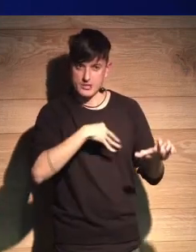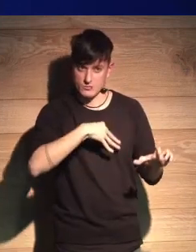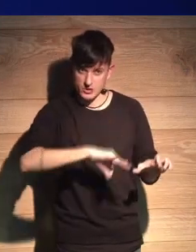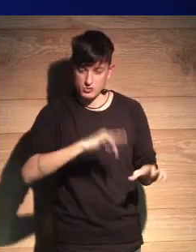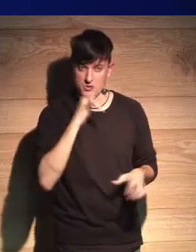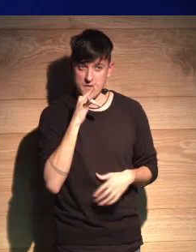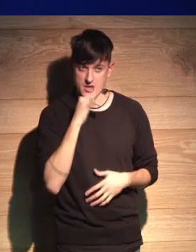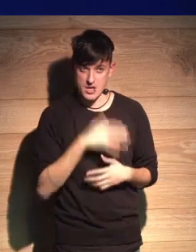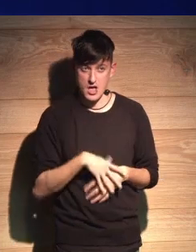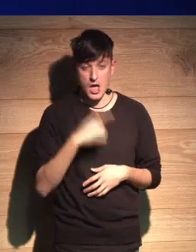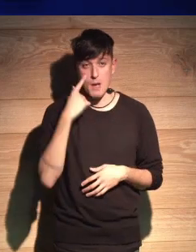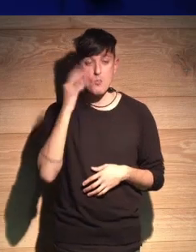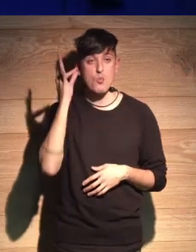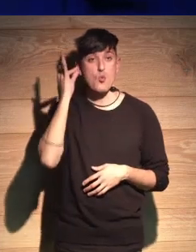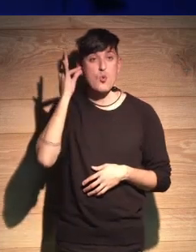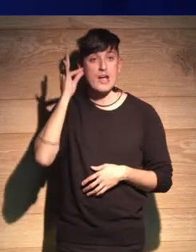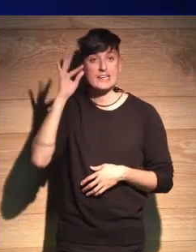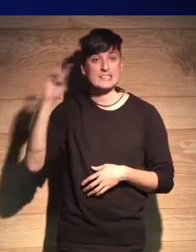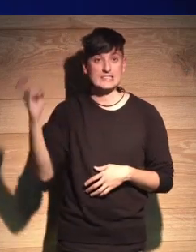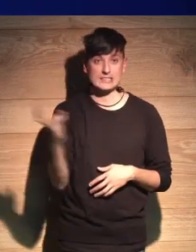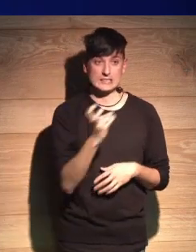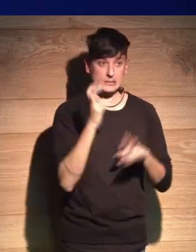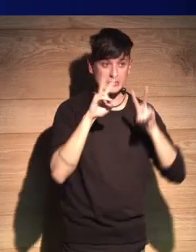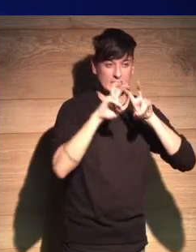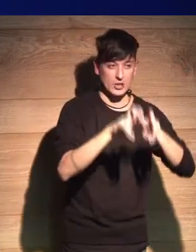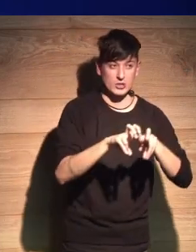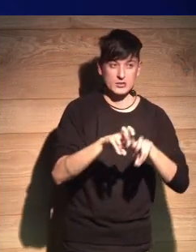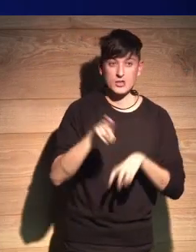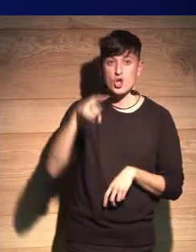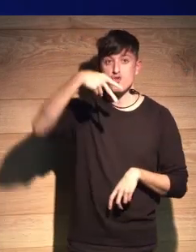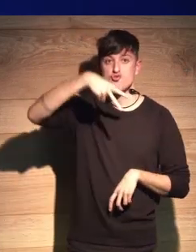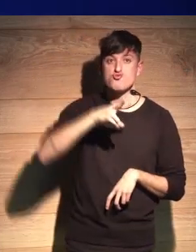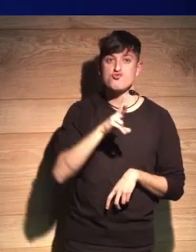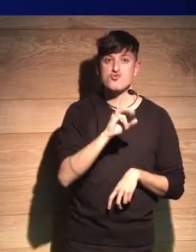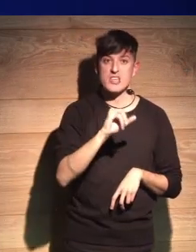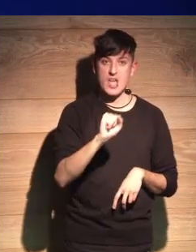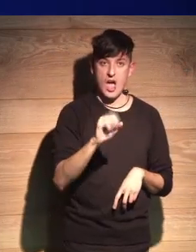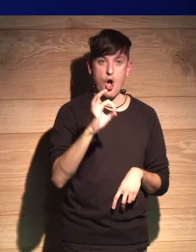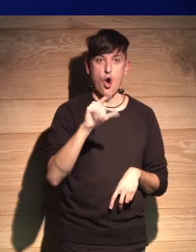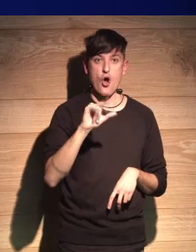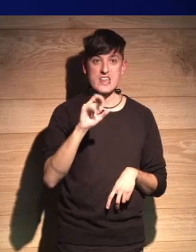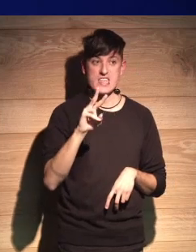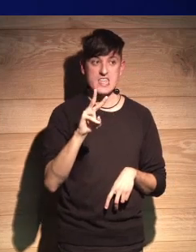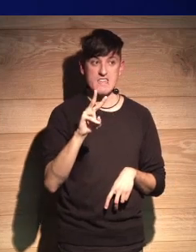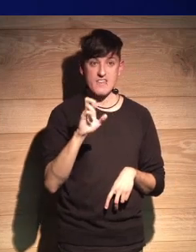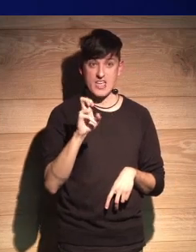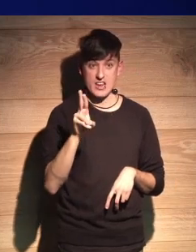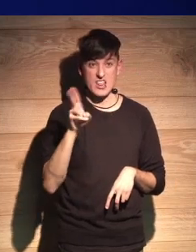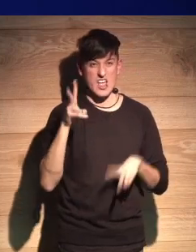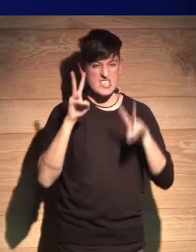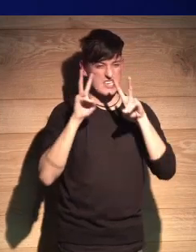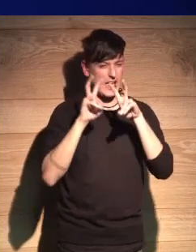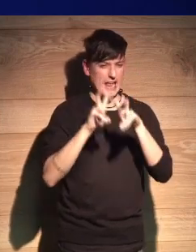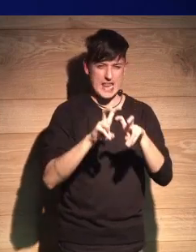face on researcher women. Let's see if we can see the next one. She is Nuria Oliver. You can see her on the screen.